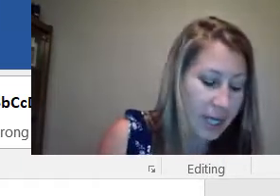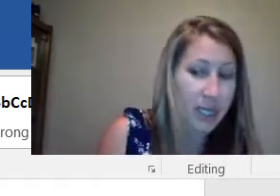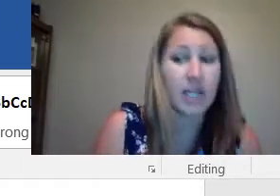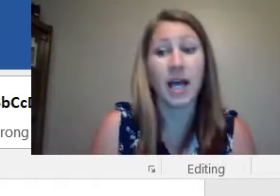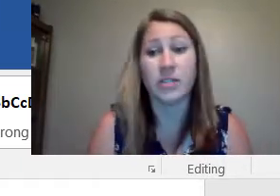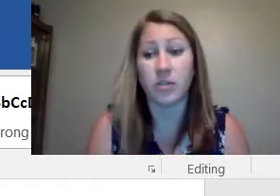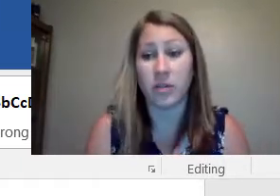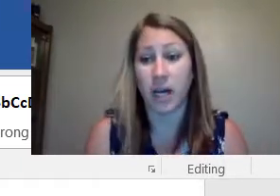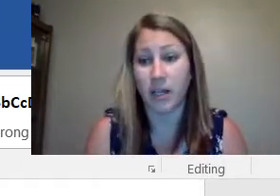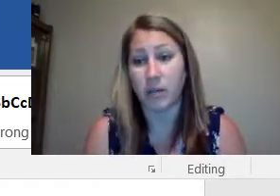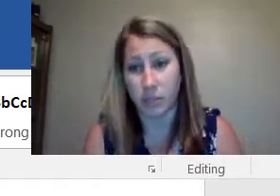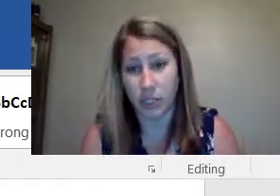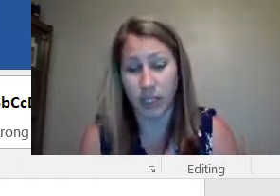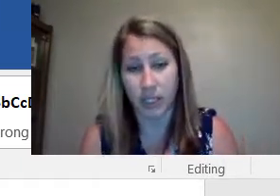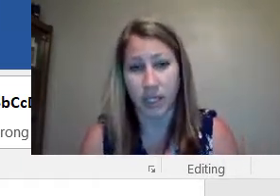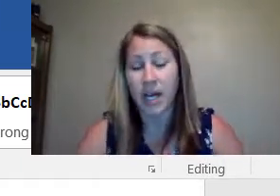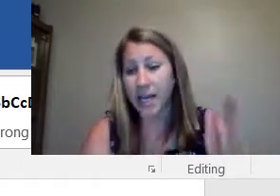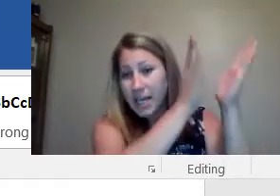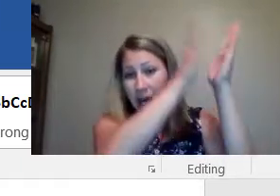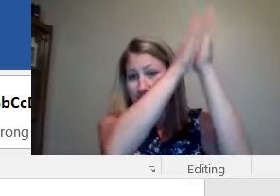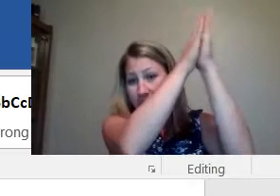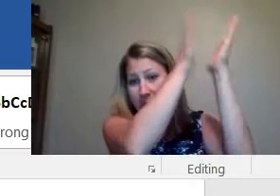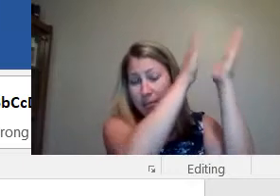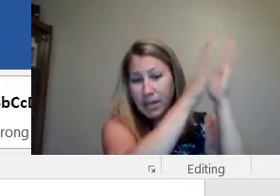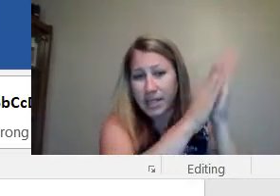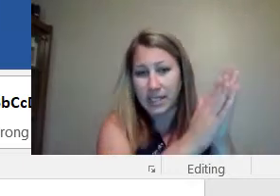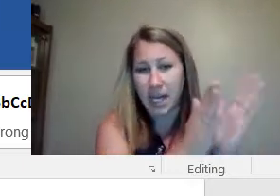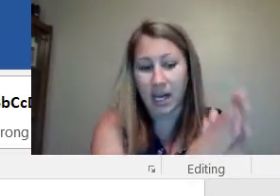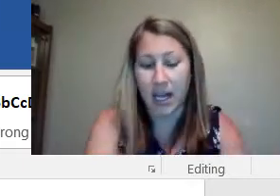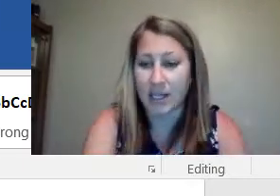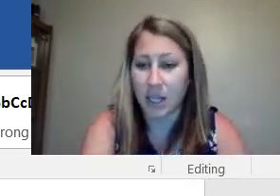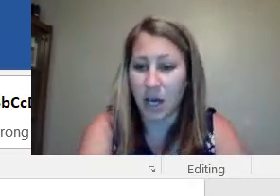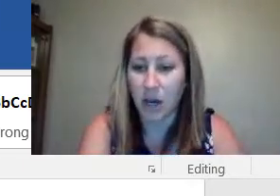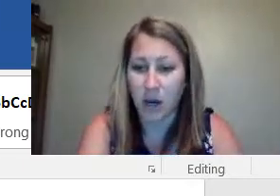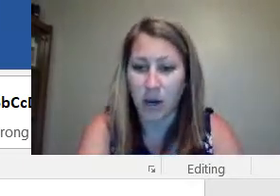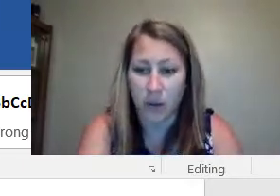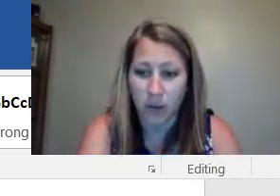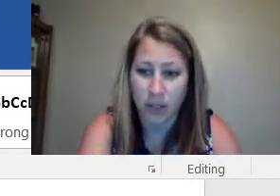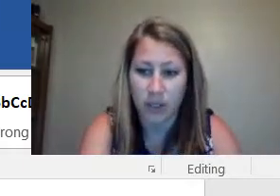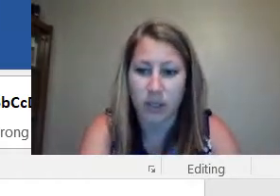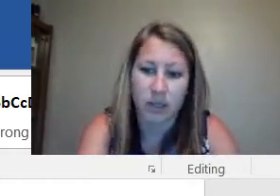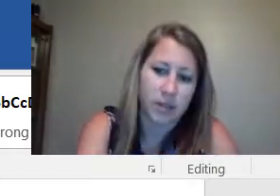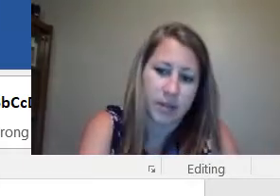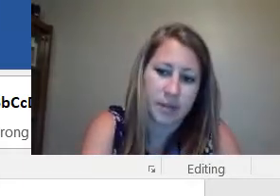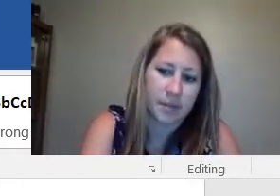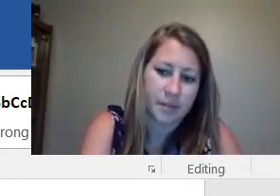every day. Let's do the hello cheer. Yay, Melissa, hello.